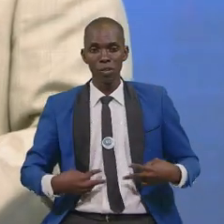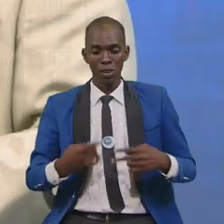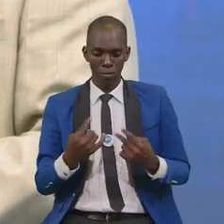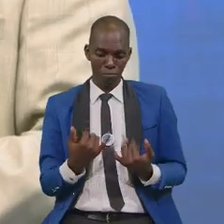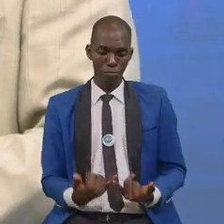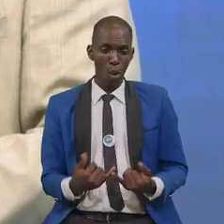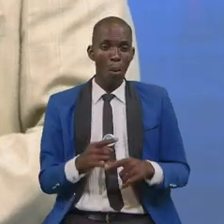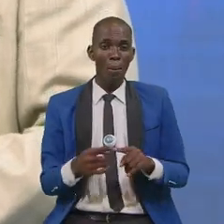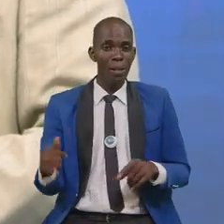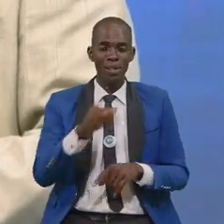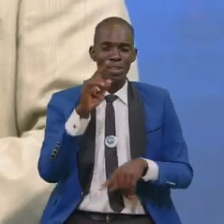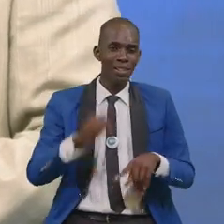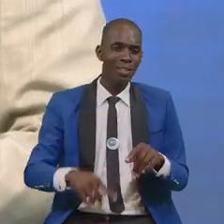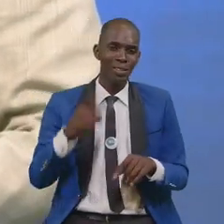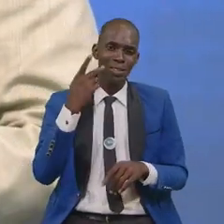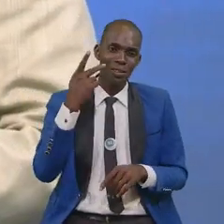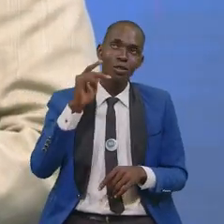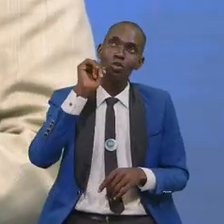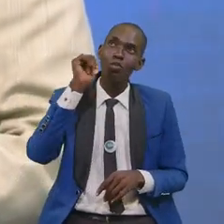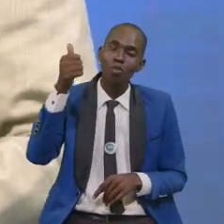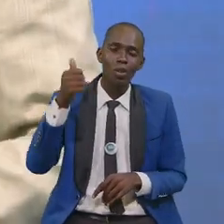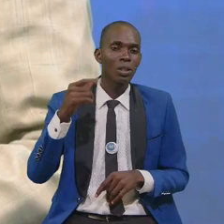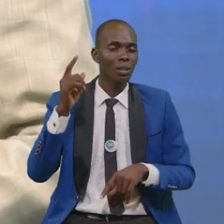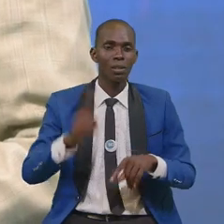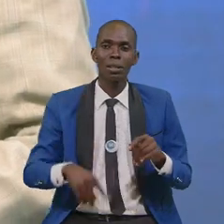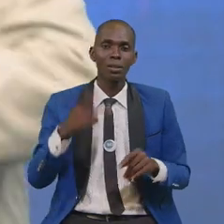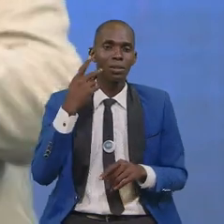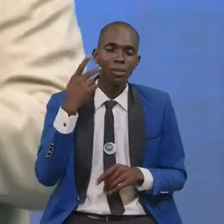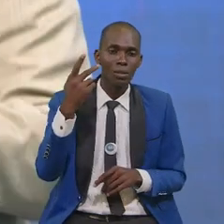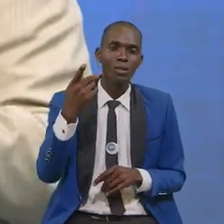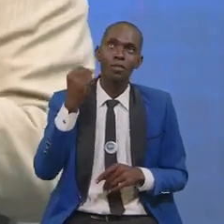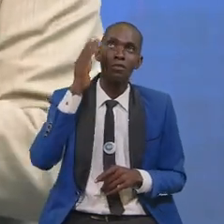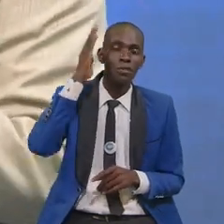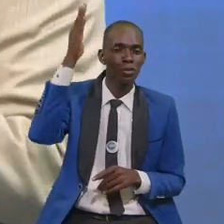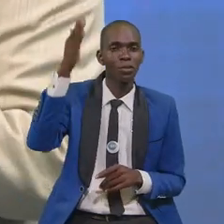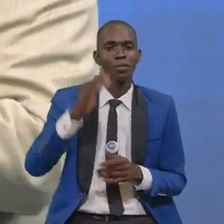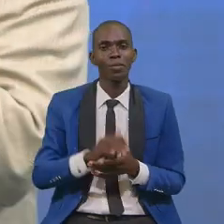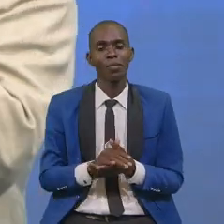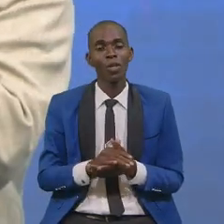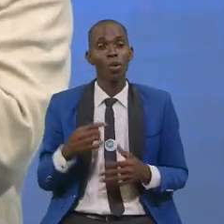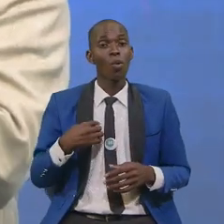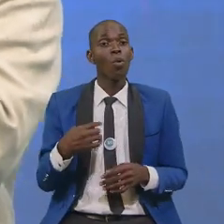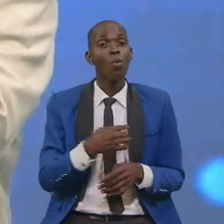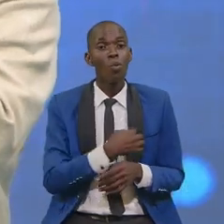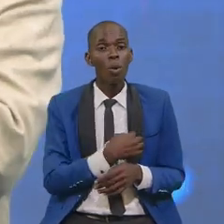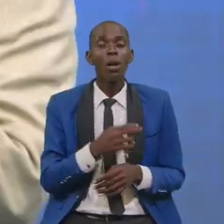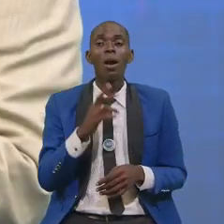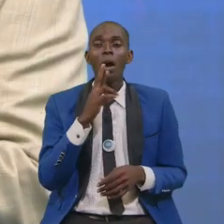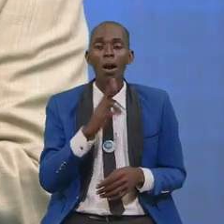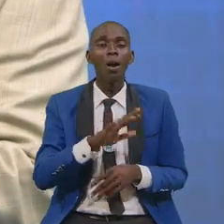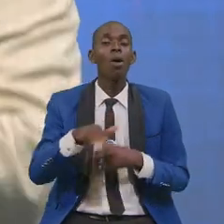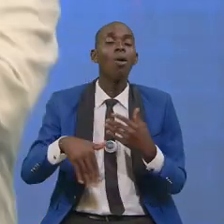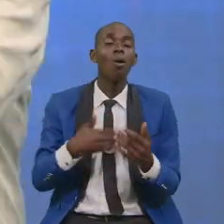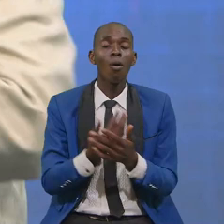they cannot see tomorrow, and they cannot see the future. We are all